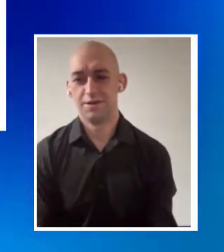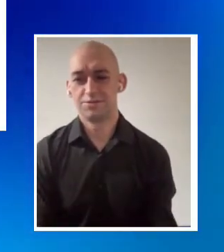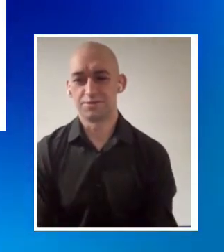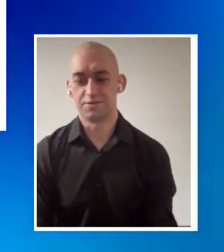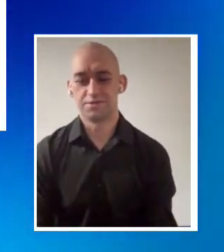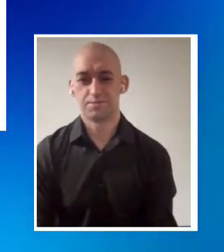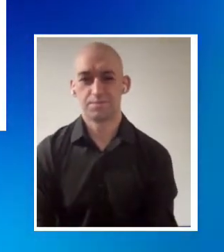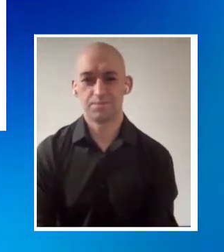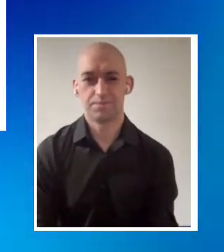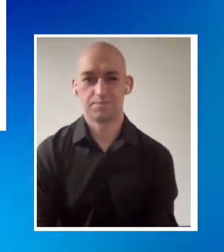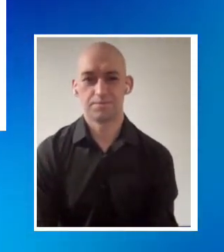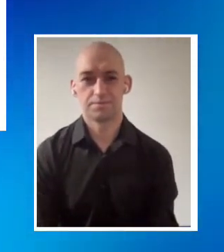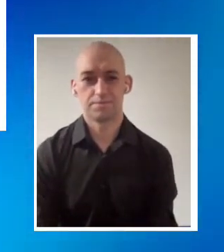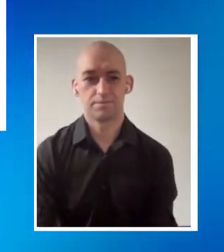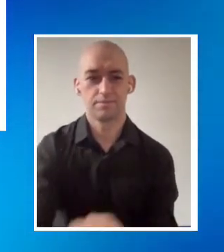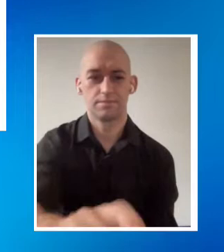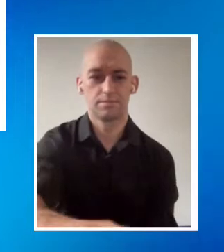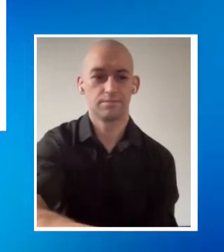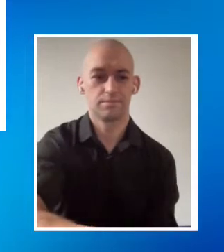suggestion?